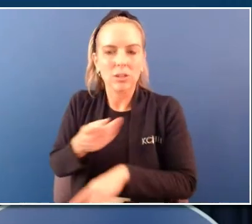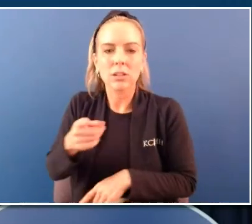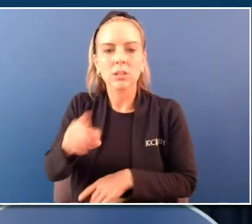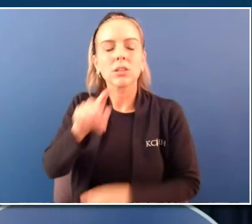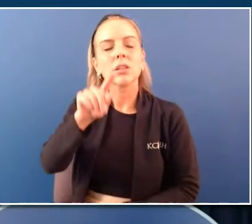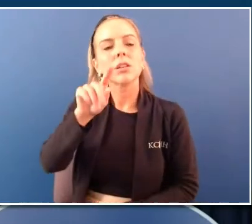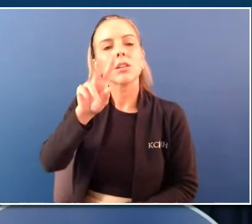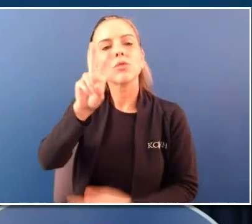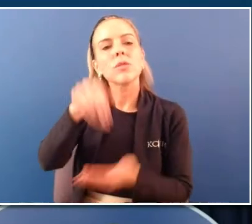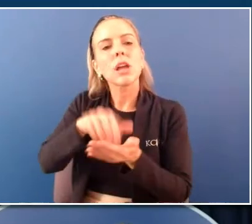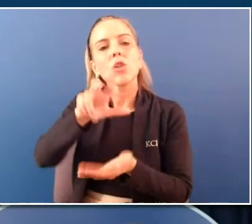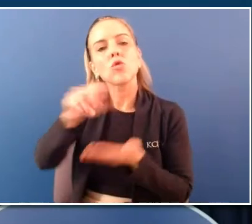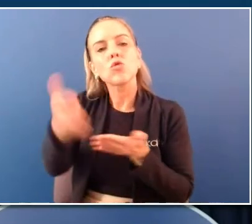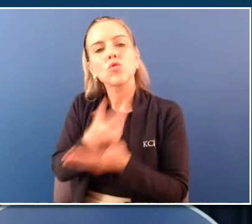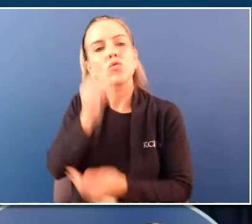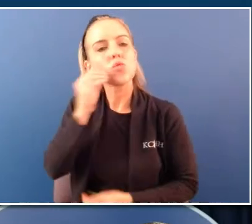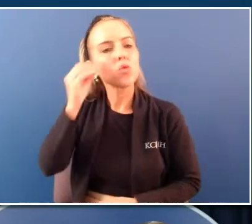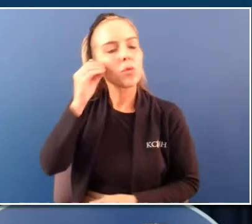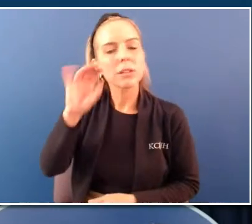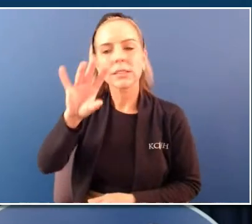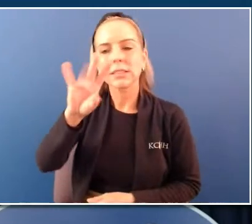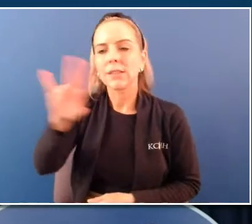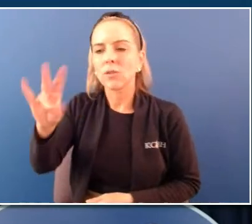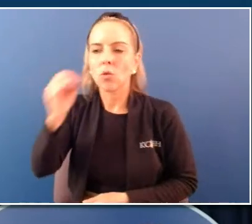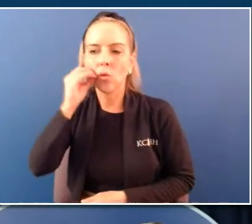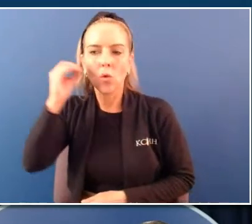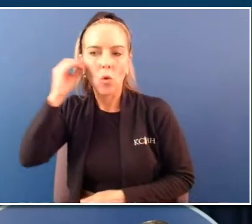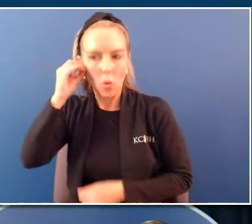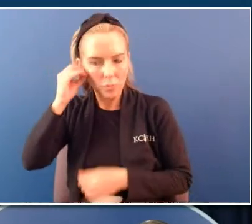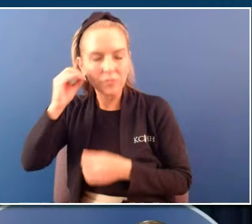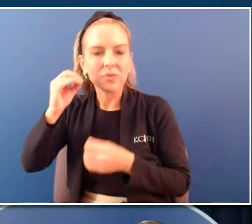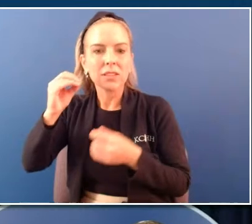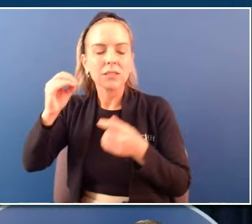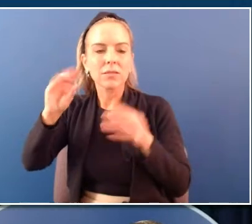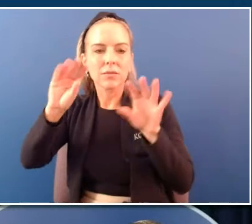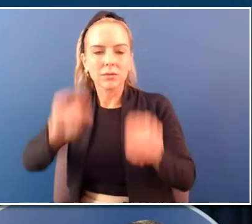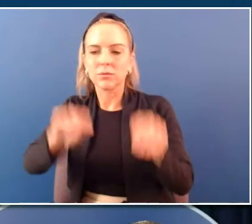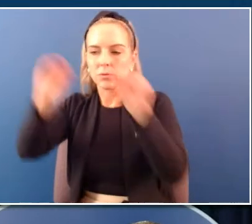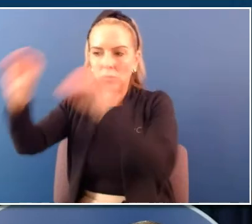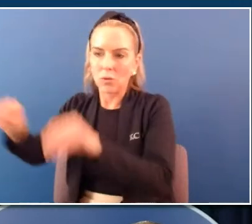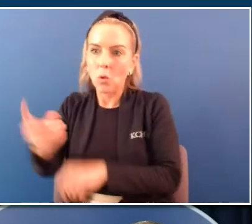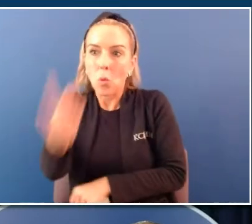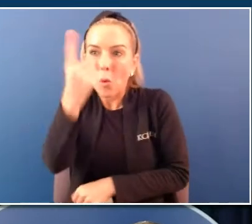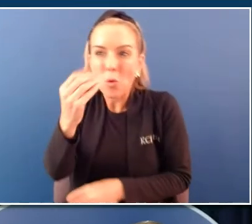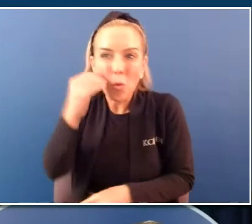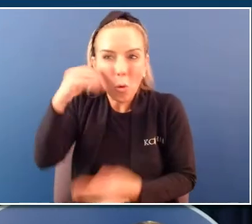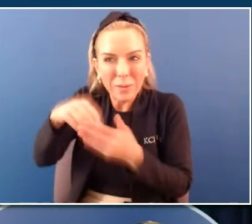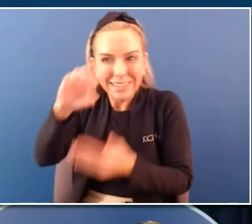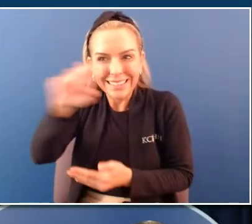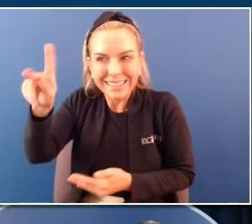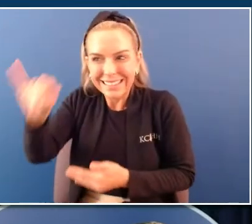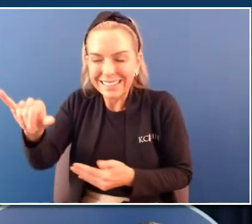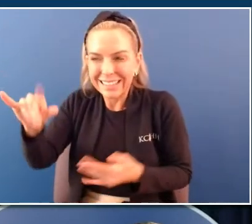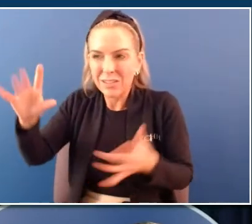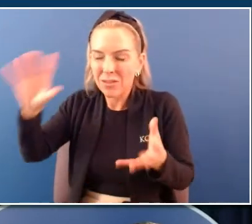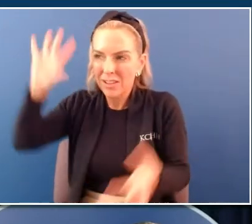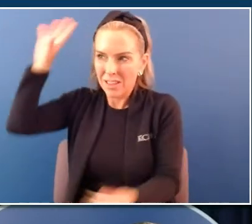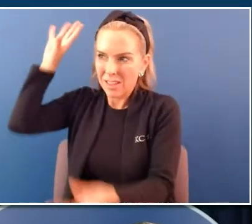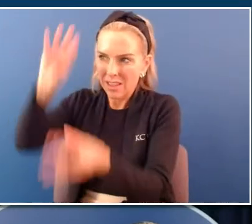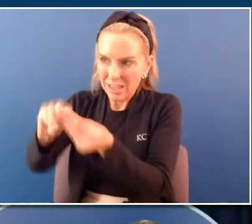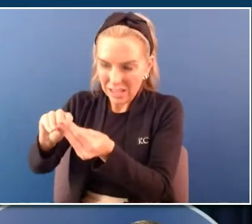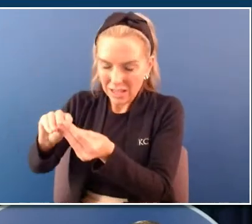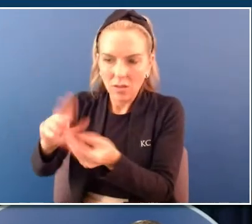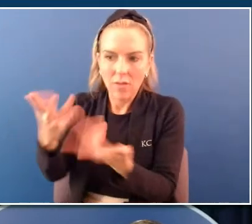and 77 home rehabs, and this is just one of the groups in the East. When you bring them all together, Fahy reports were well